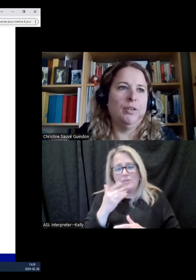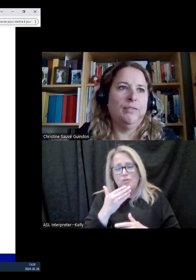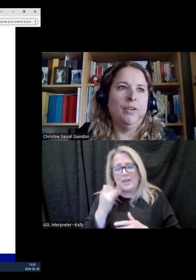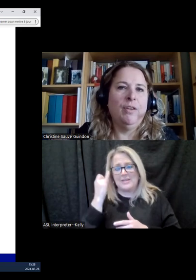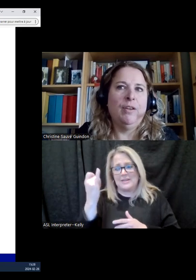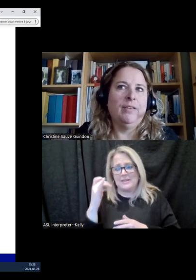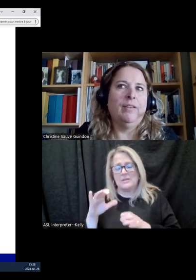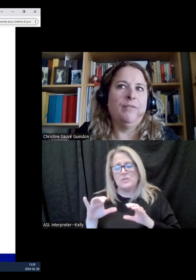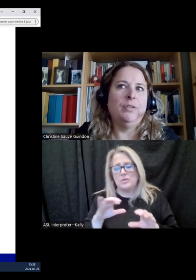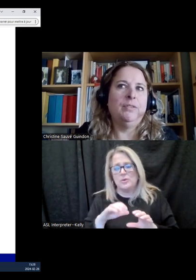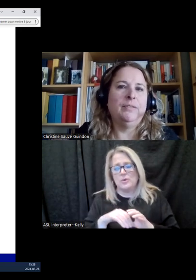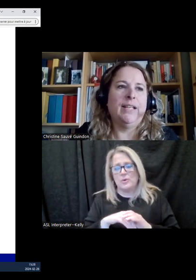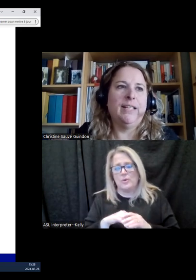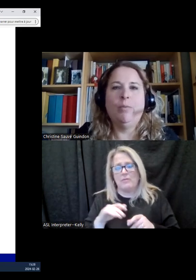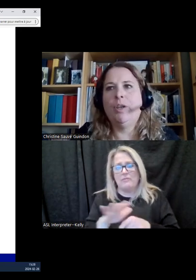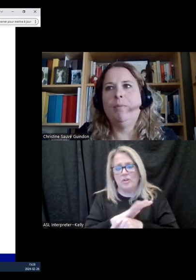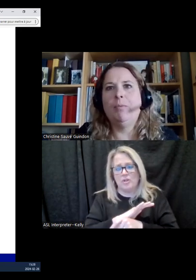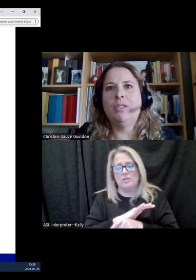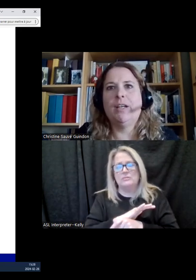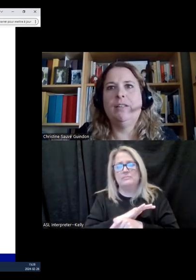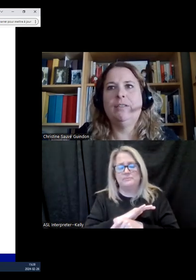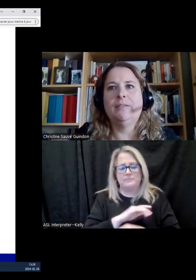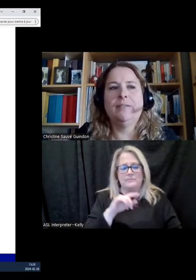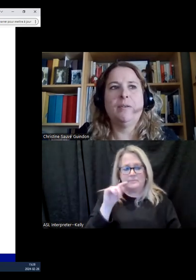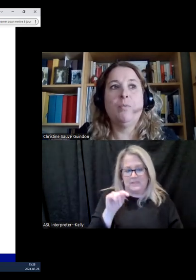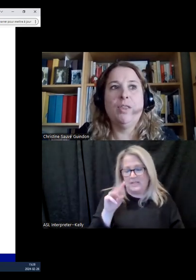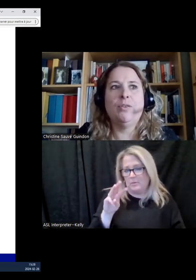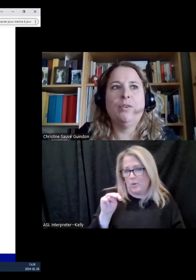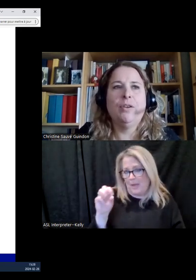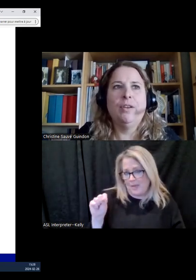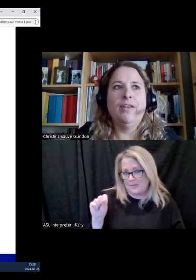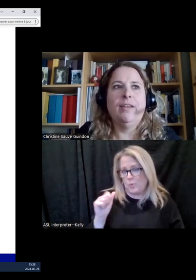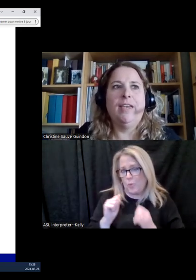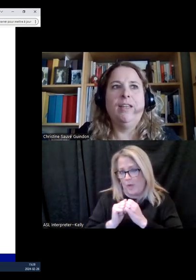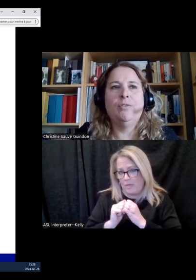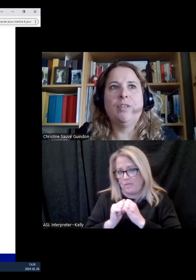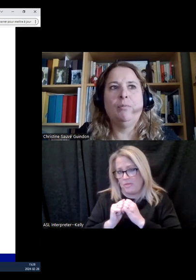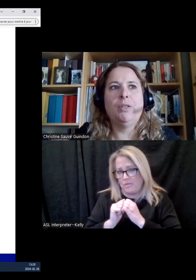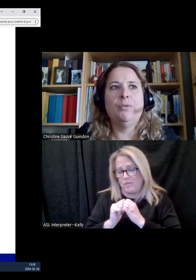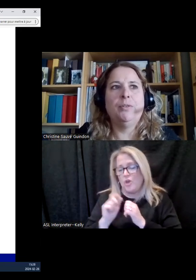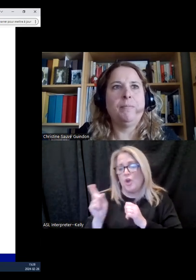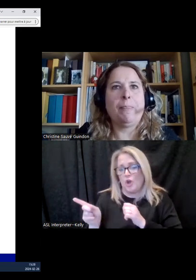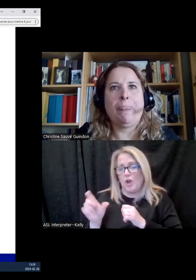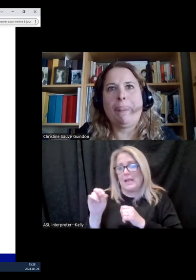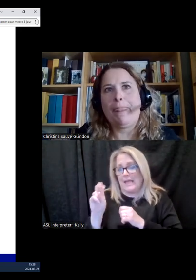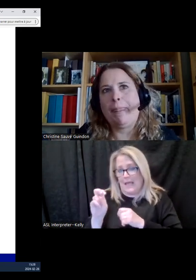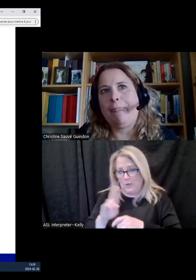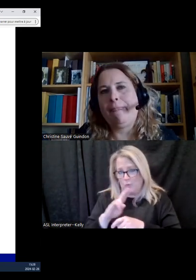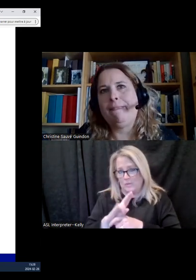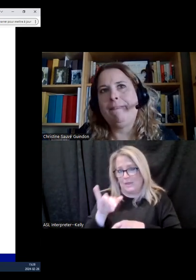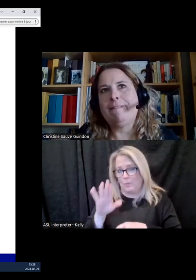to do a full tactile working memory scale with her cane use. That would be cool.